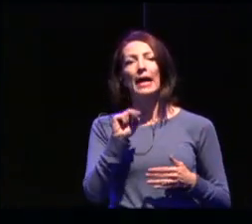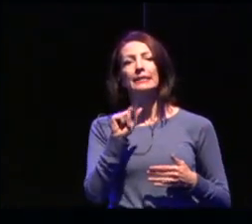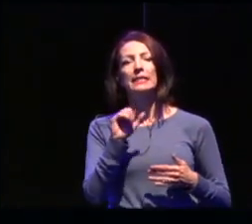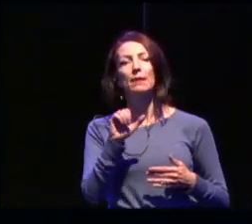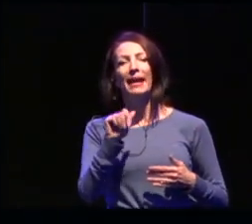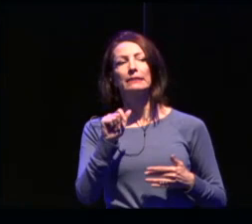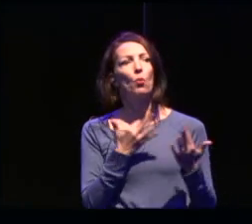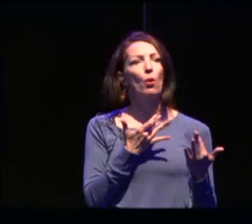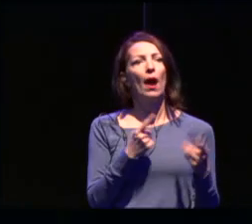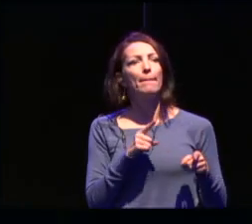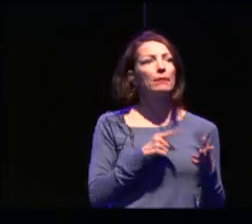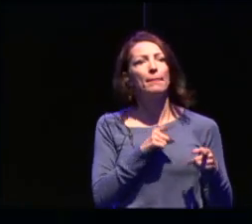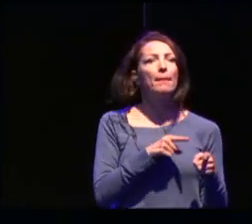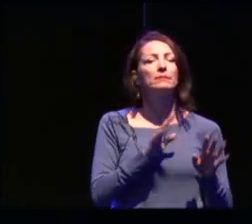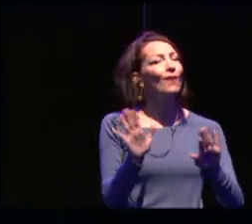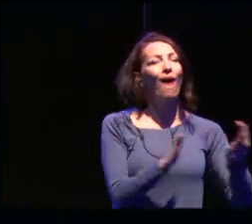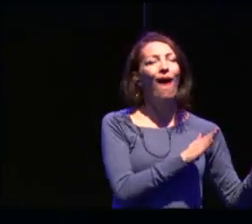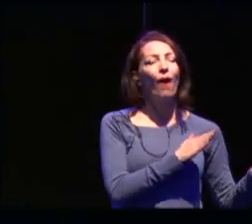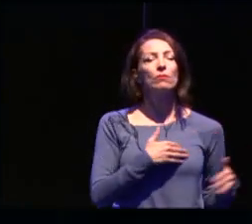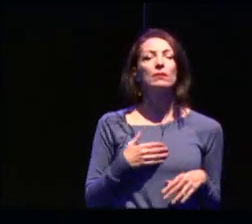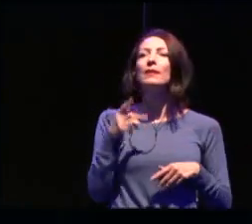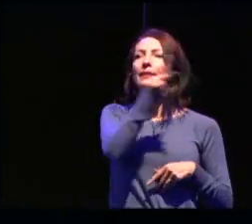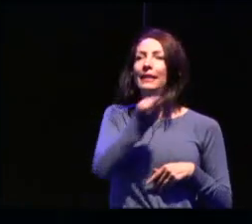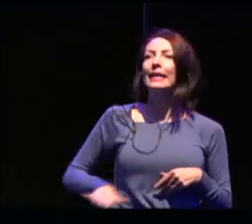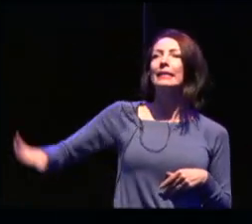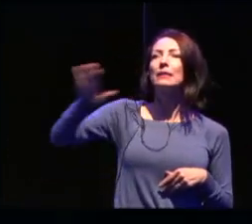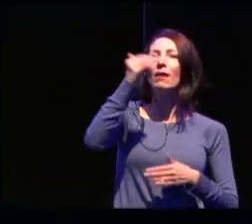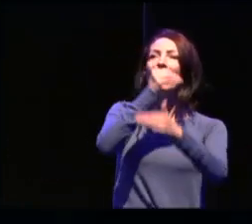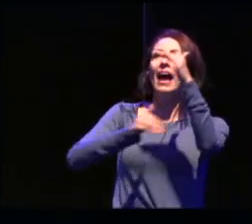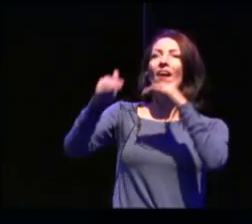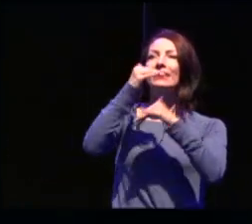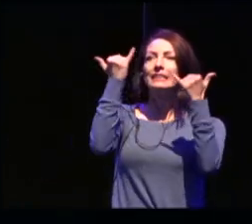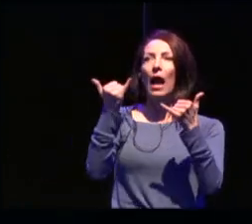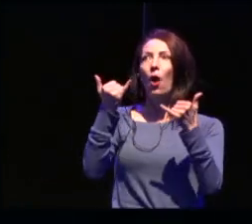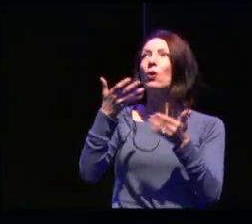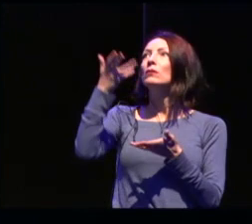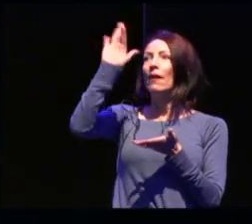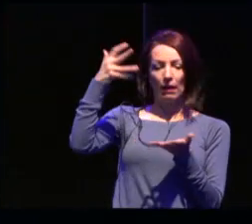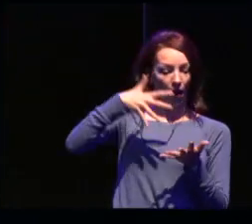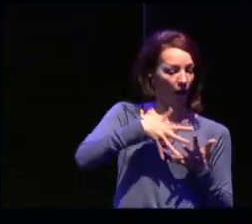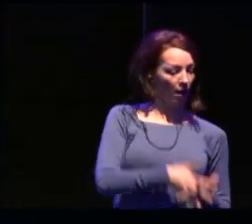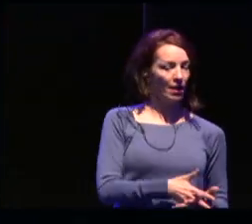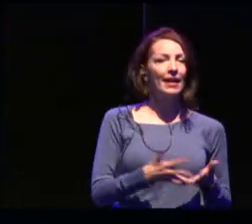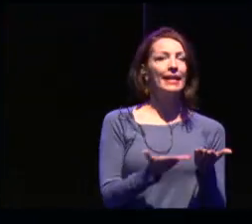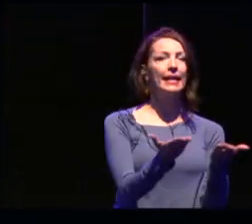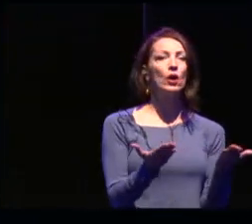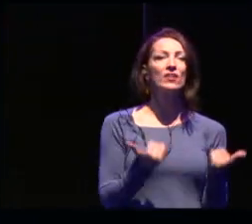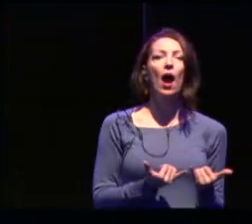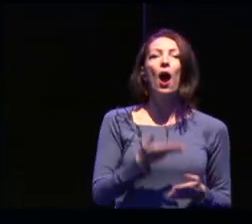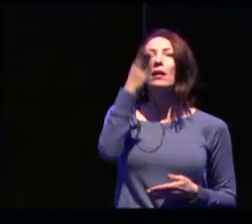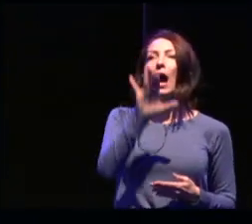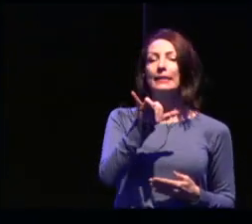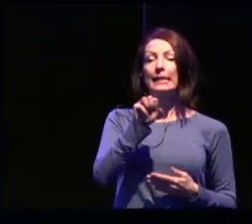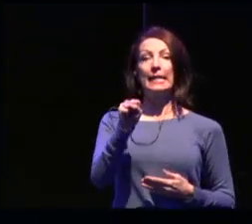at hand now. The ground upon which you're standing is holy now. God is here now. God is an is system.